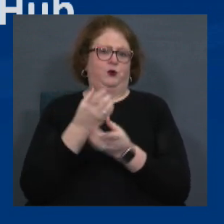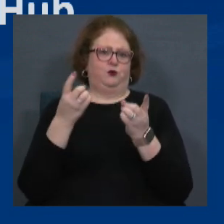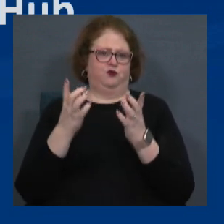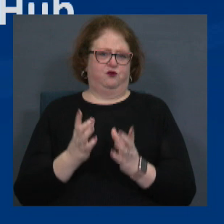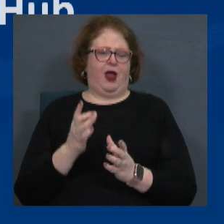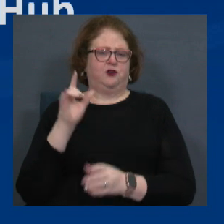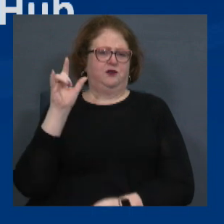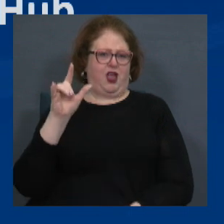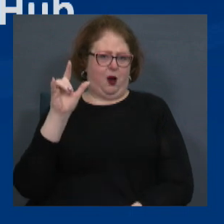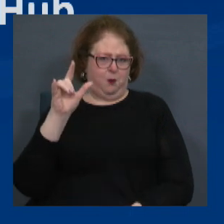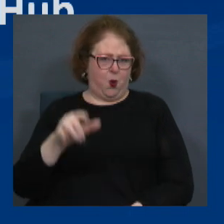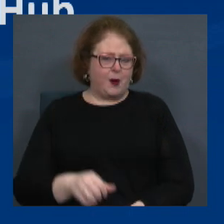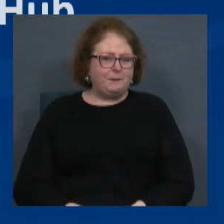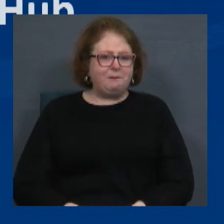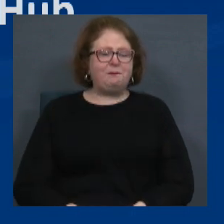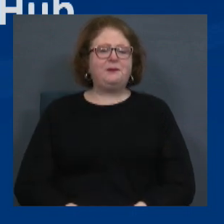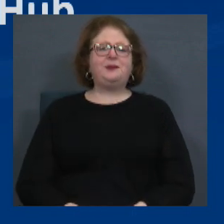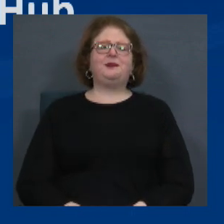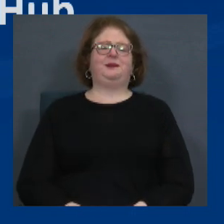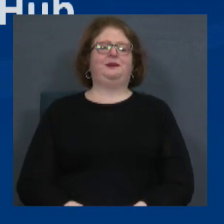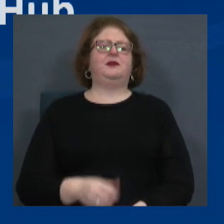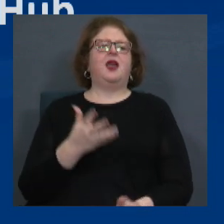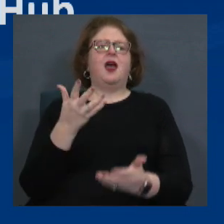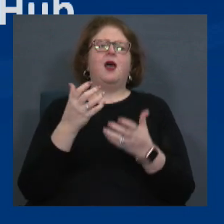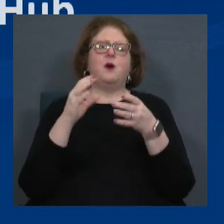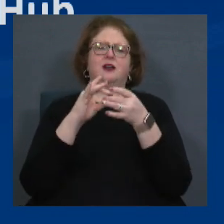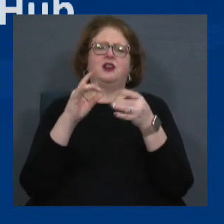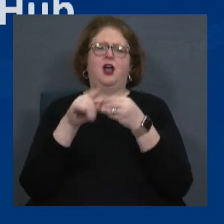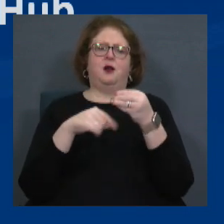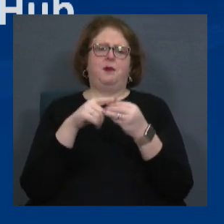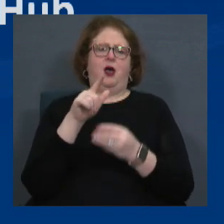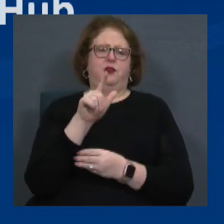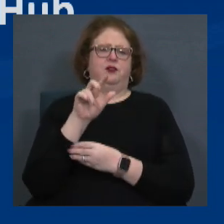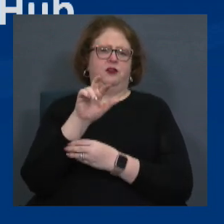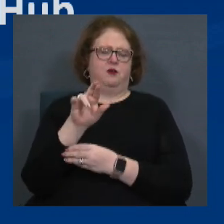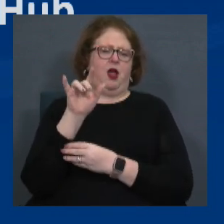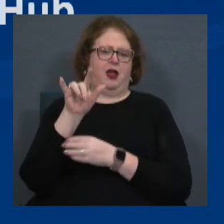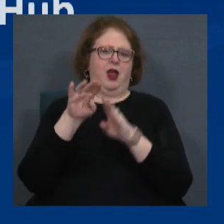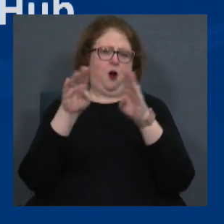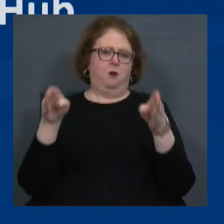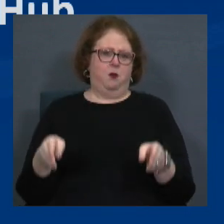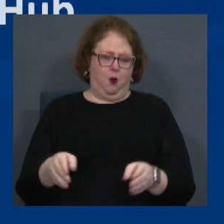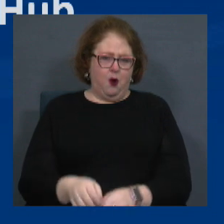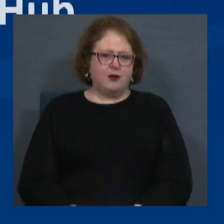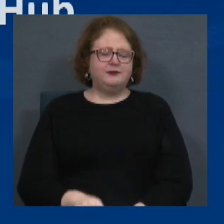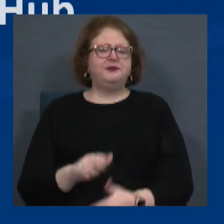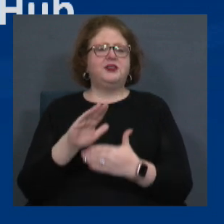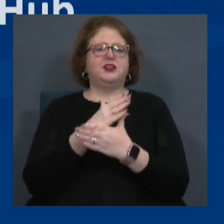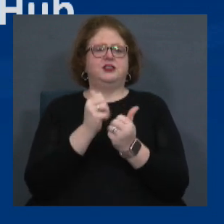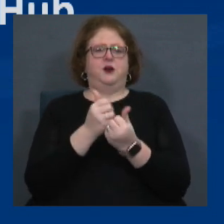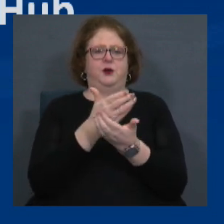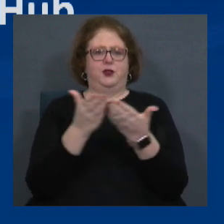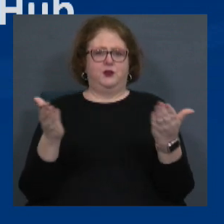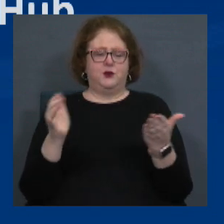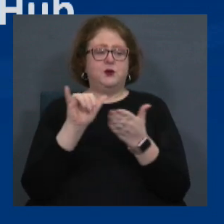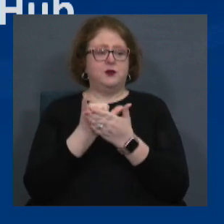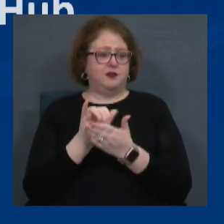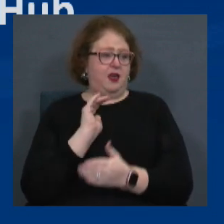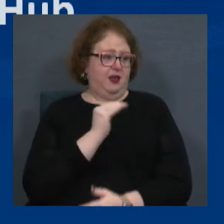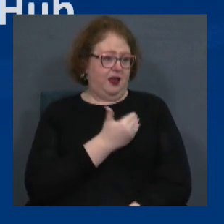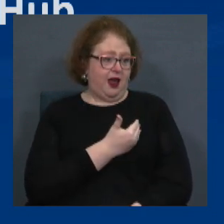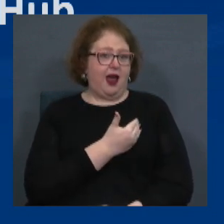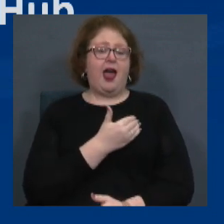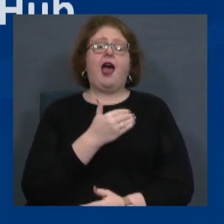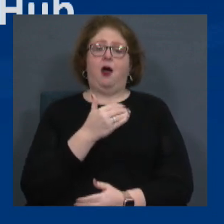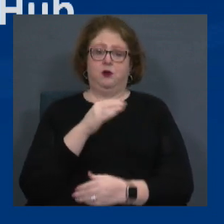say a couple of things about the Little Rock Airport and to share with the City Board that the state affairs at the Little Rock Airport